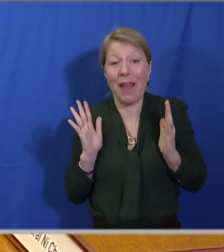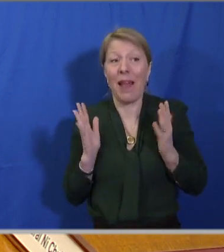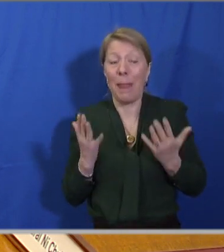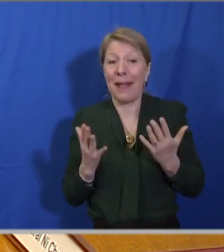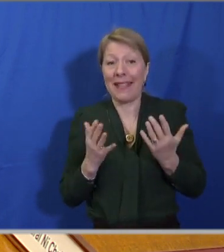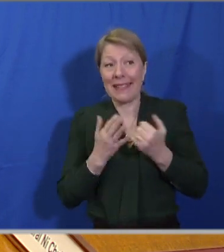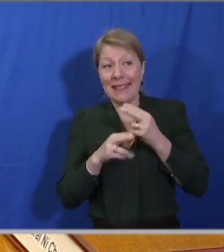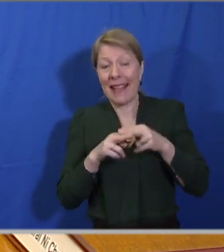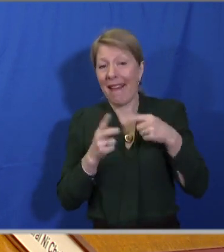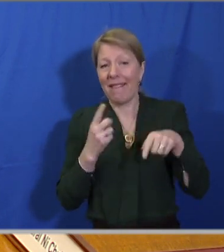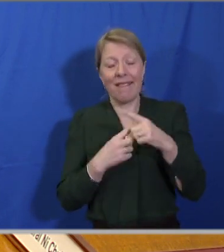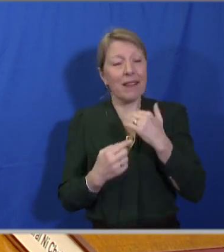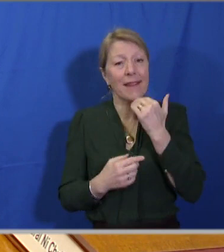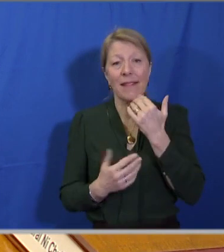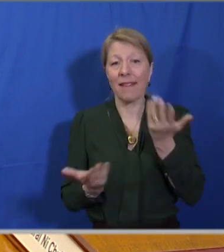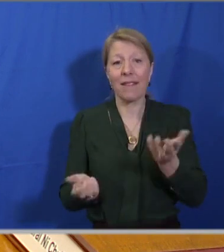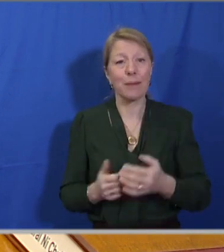that crisis is addressed,